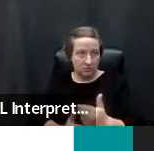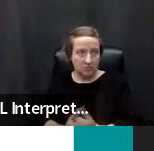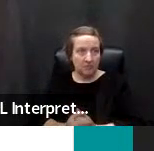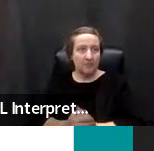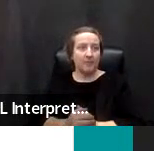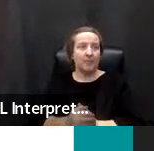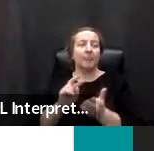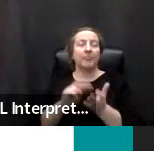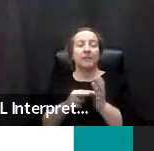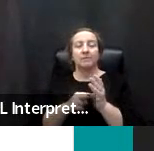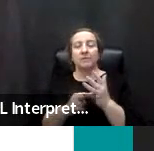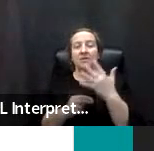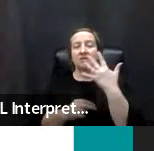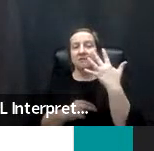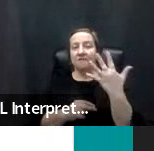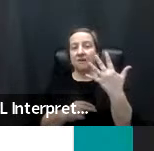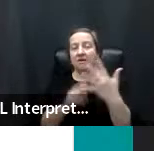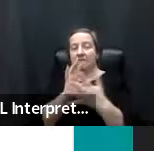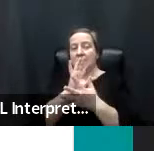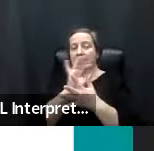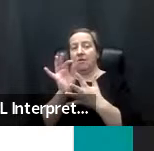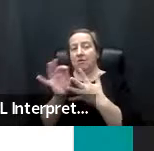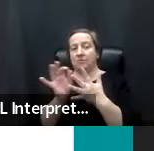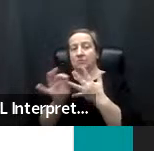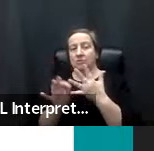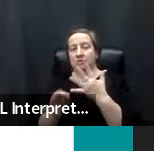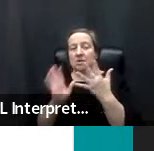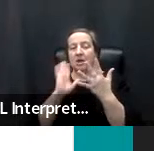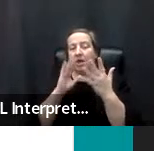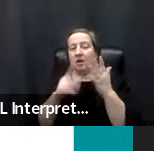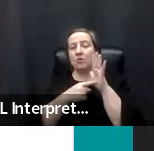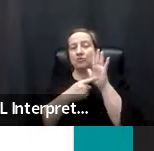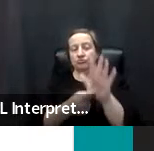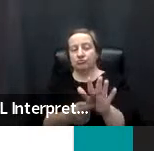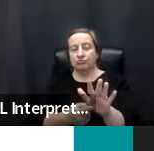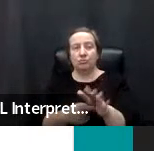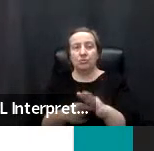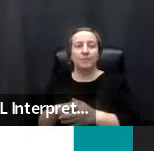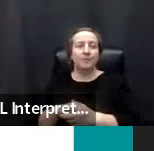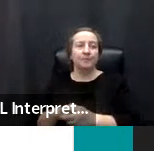there's a total of 5 different options that I will walk through.